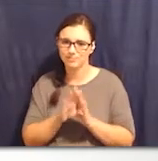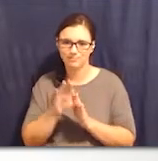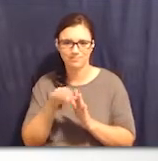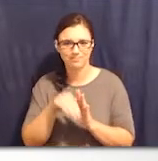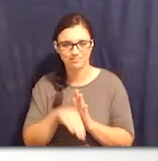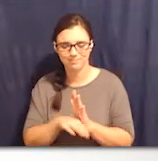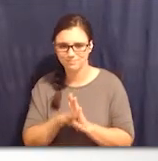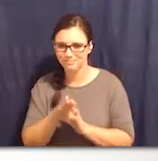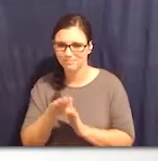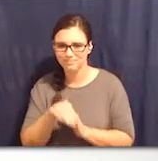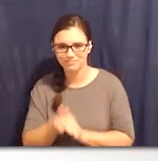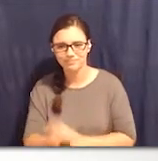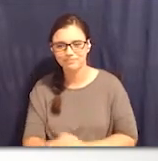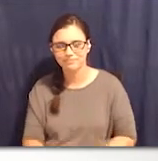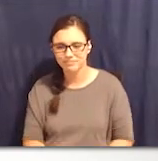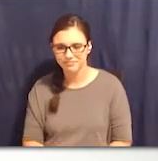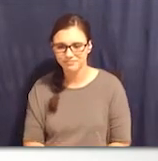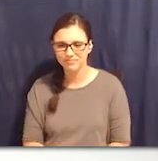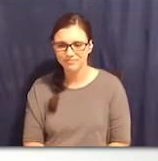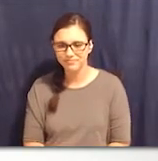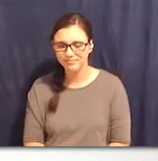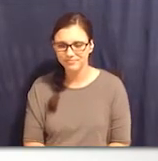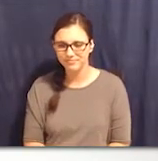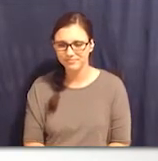or frown.